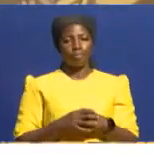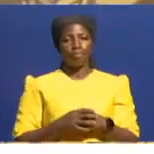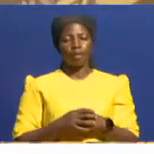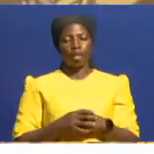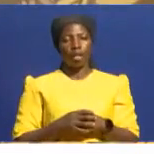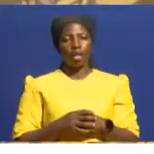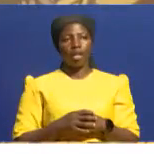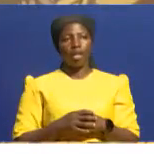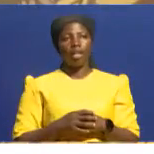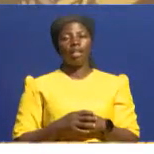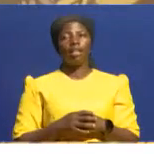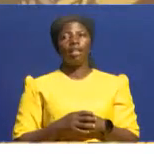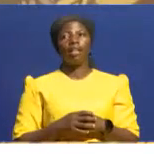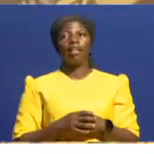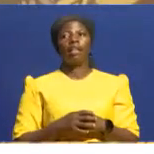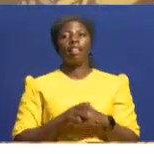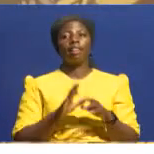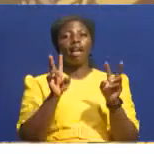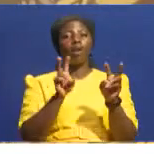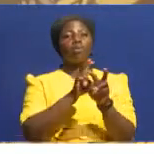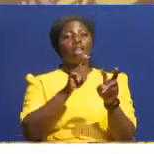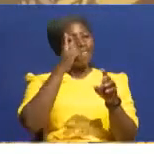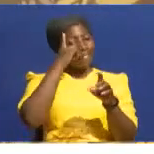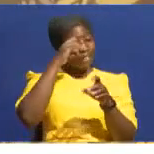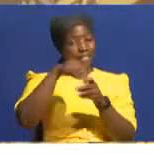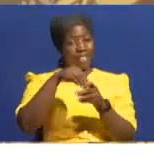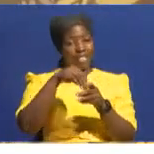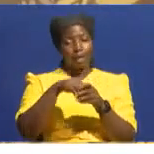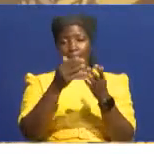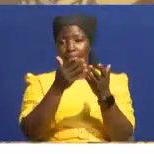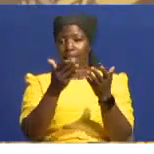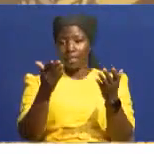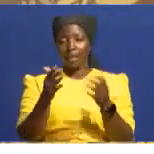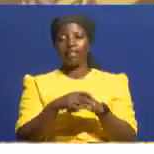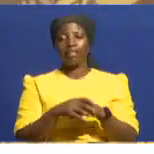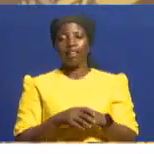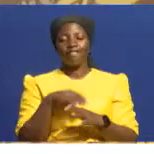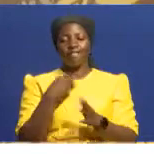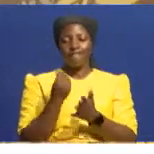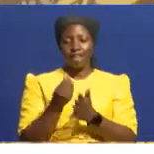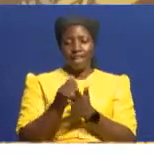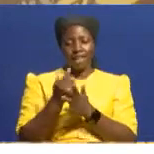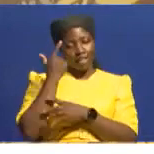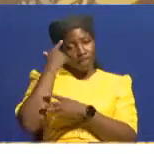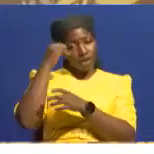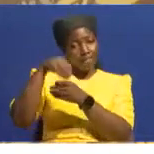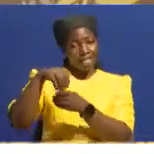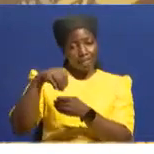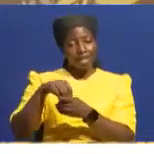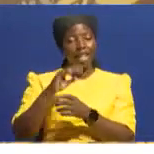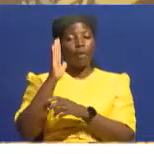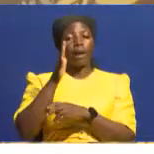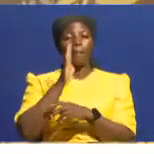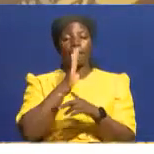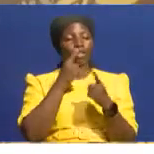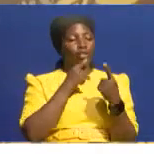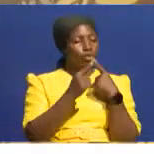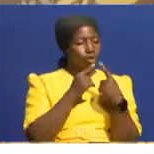The networking for investment panels here, the financing for investment. We will be